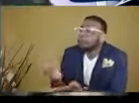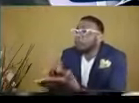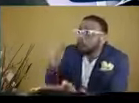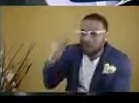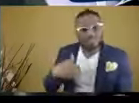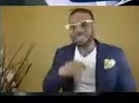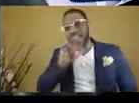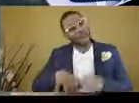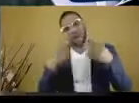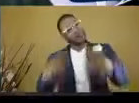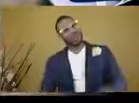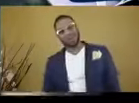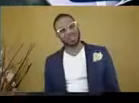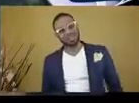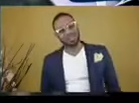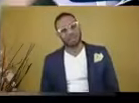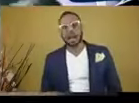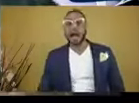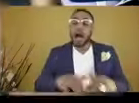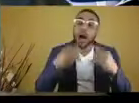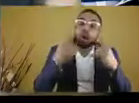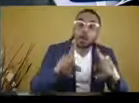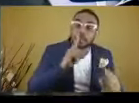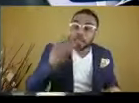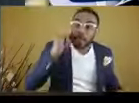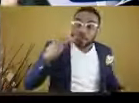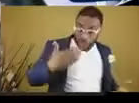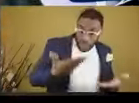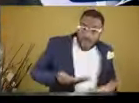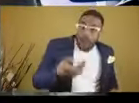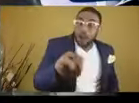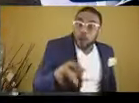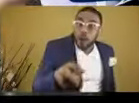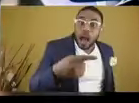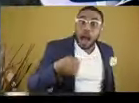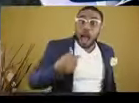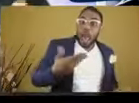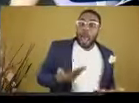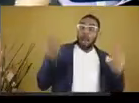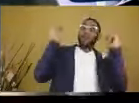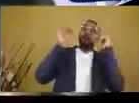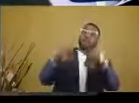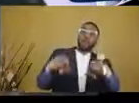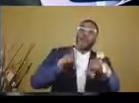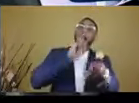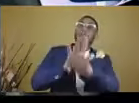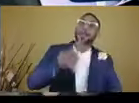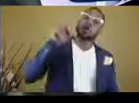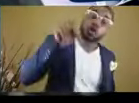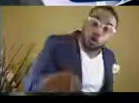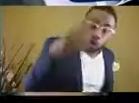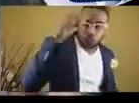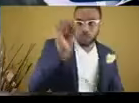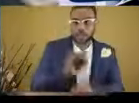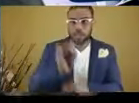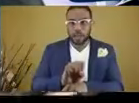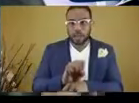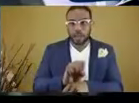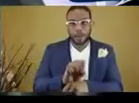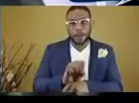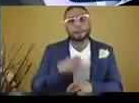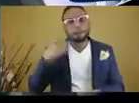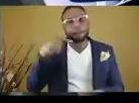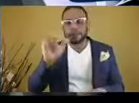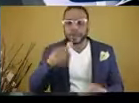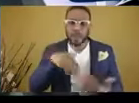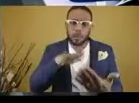ain't how this works. The way it works is if I hire you, I hired you, I commissioned you for a job. And so I think we have to